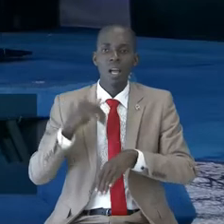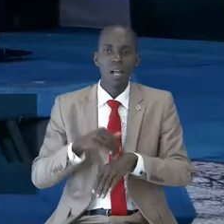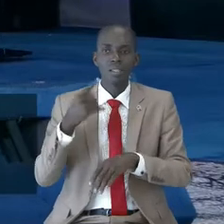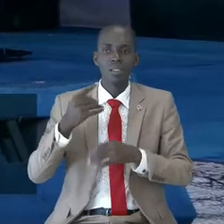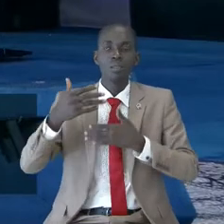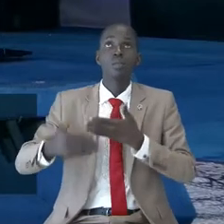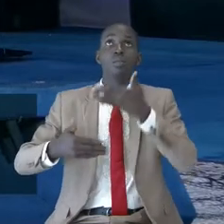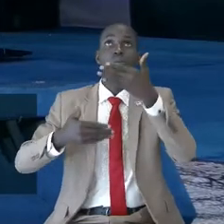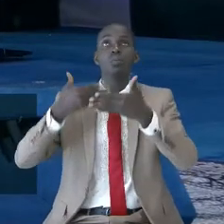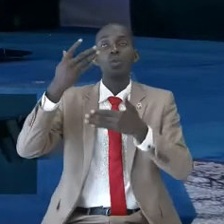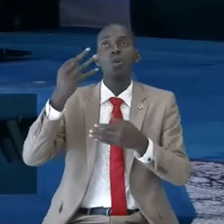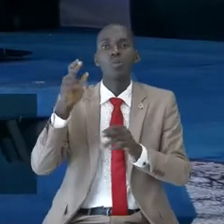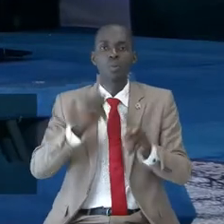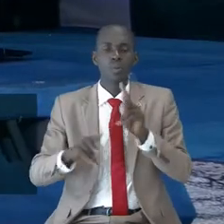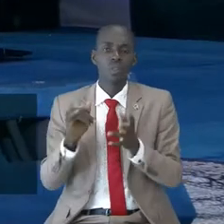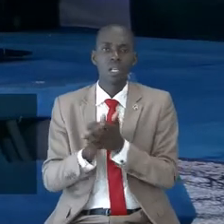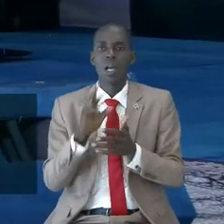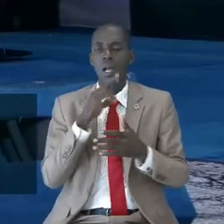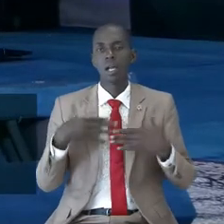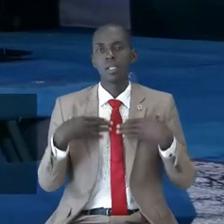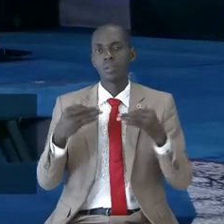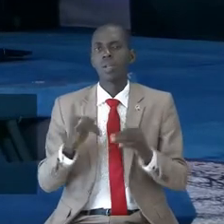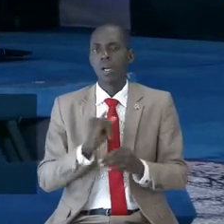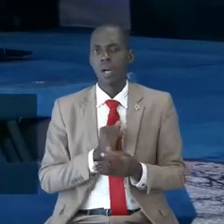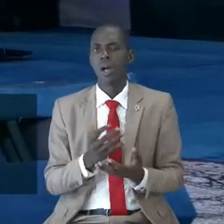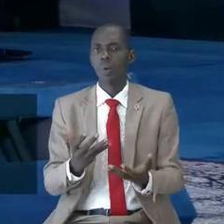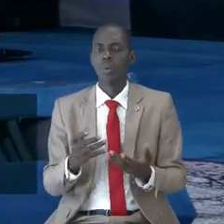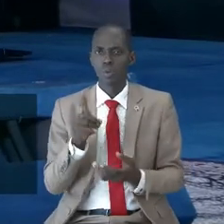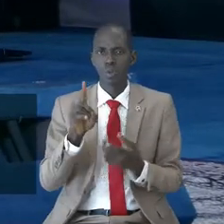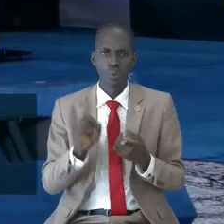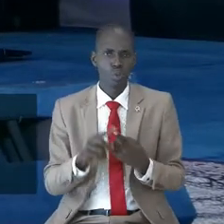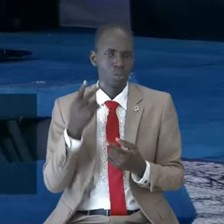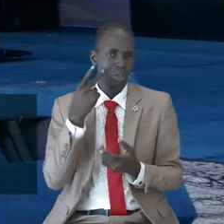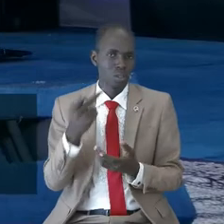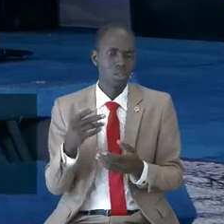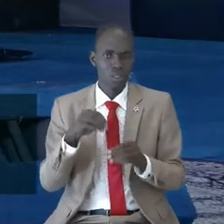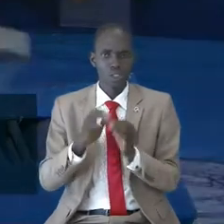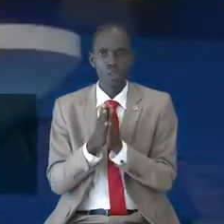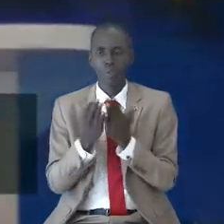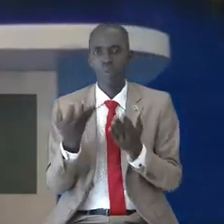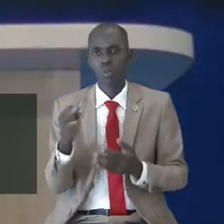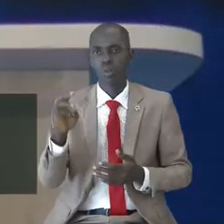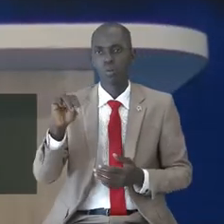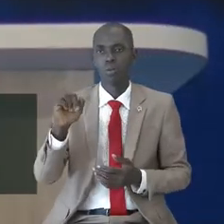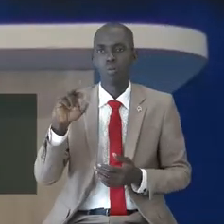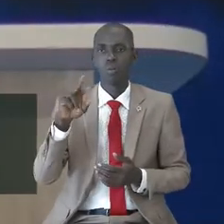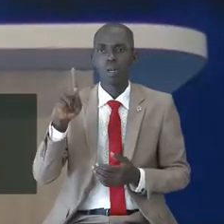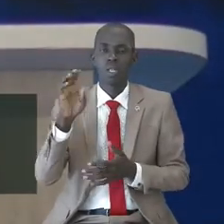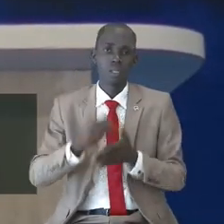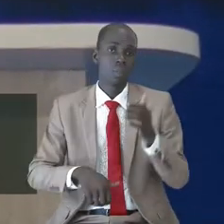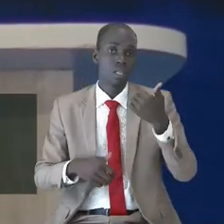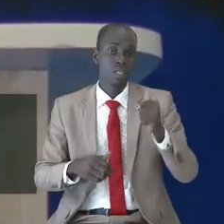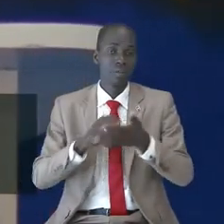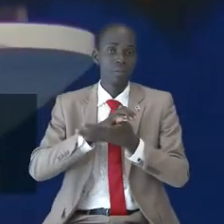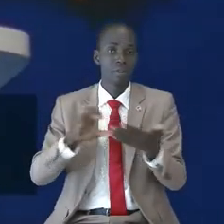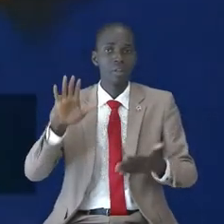of those who are healed. I want you to look at Mark chapter 10, verse 51. In Mark